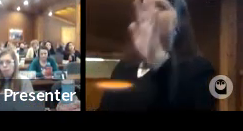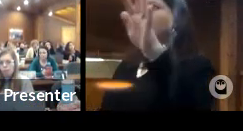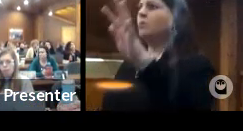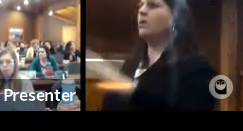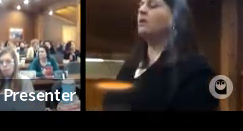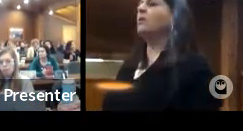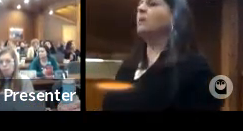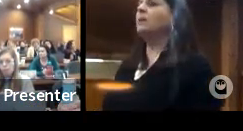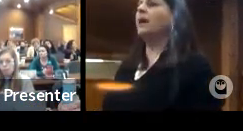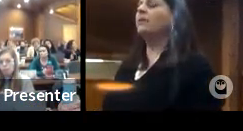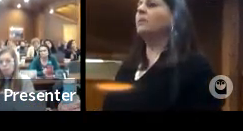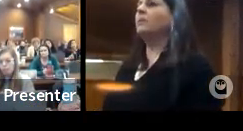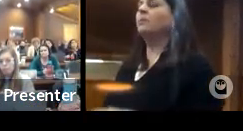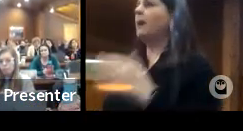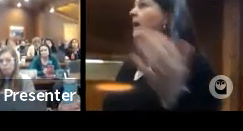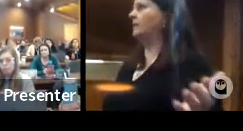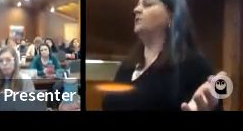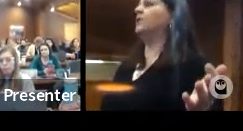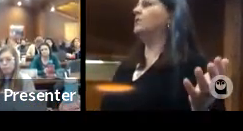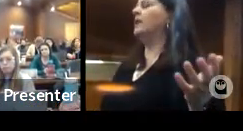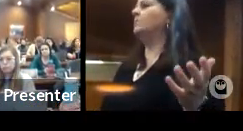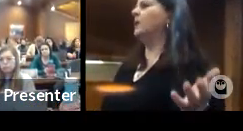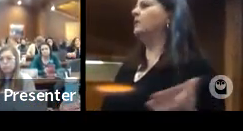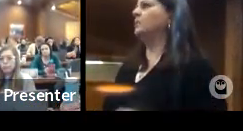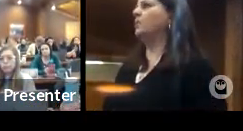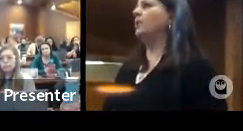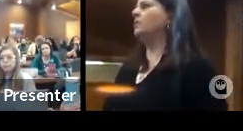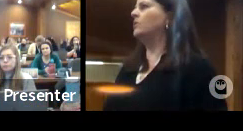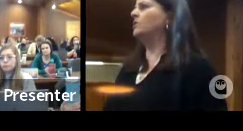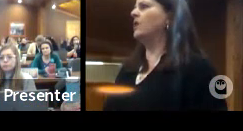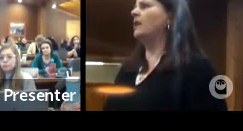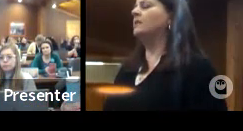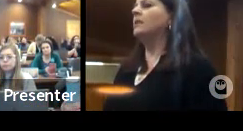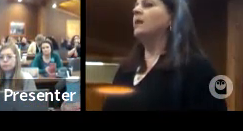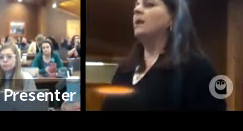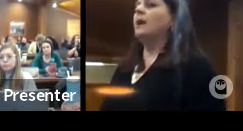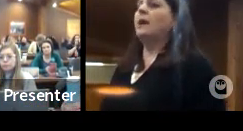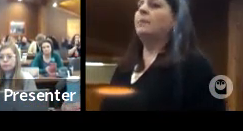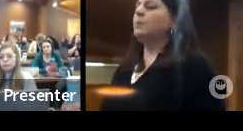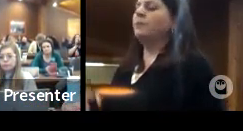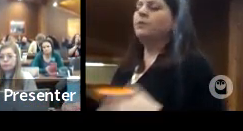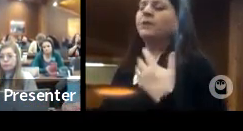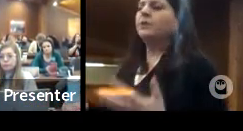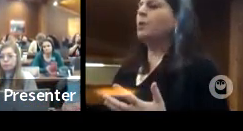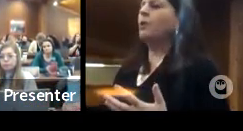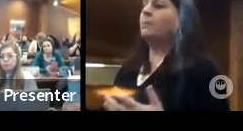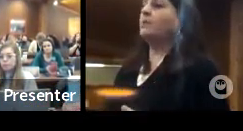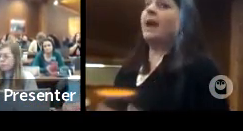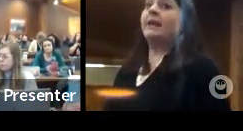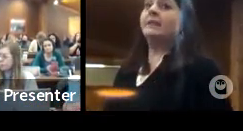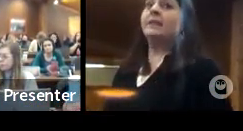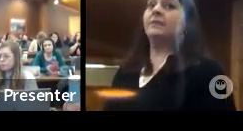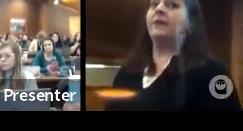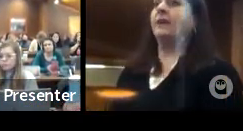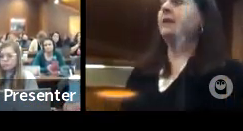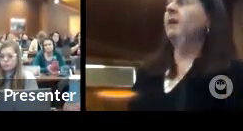typical, right? That's more normal. I can remember back years ago as paralegal support, we had an order to show cause. It was part of a drug diversion program. And so